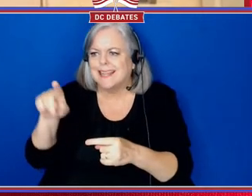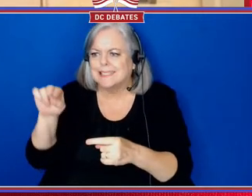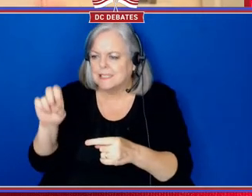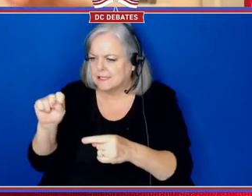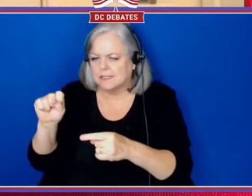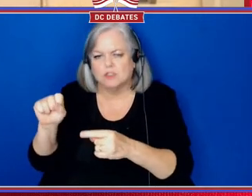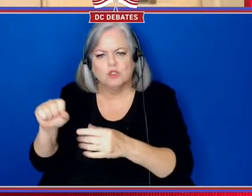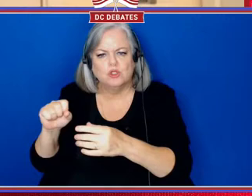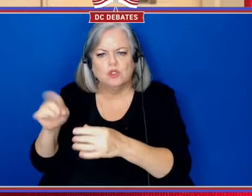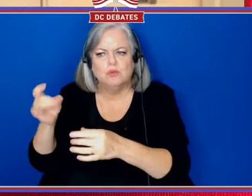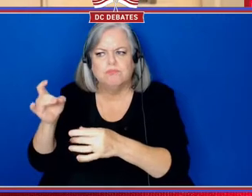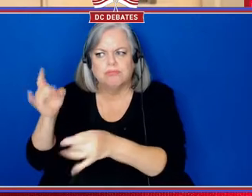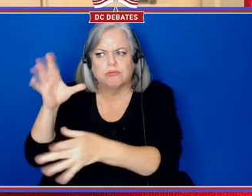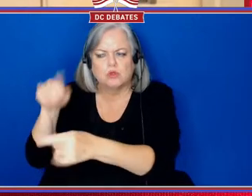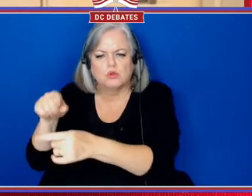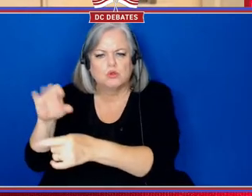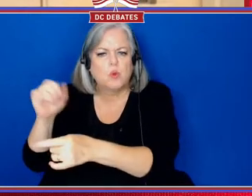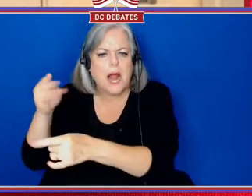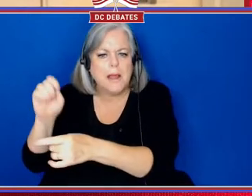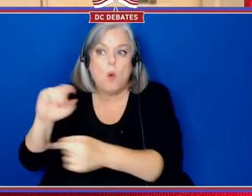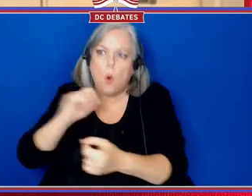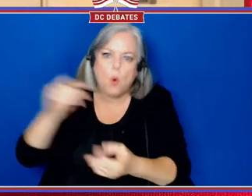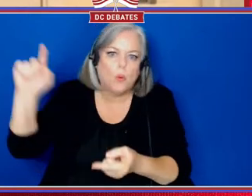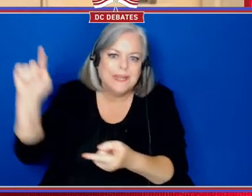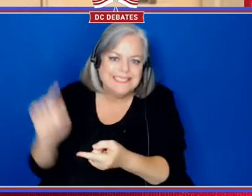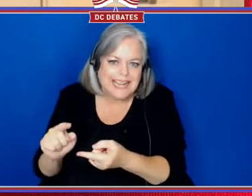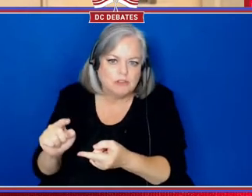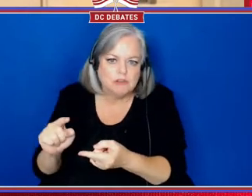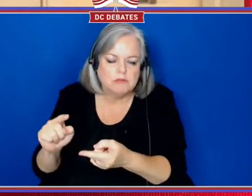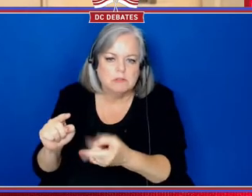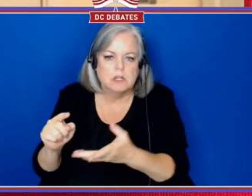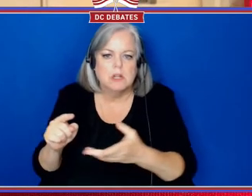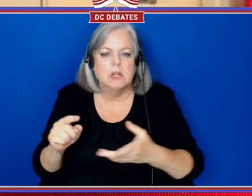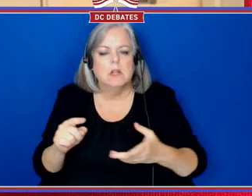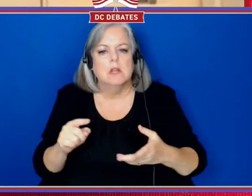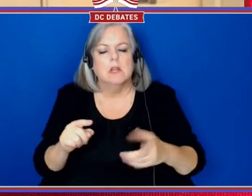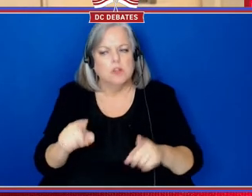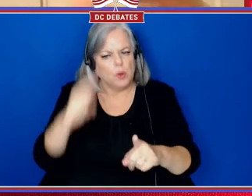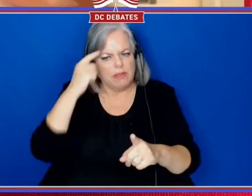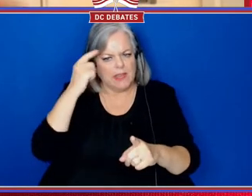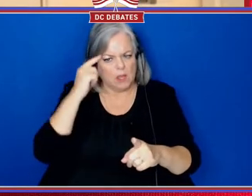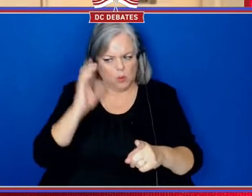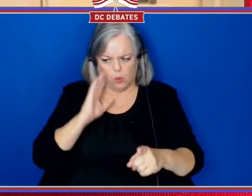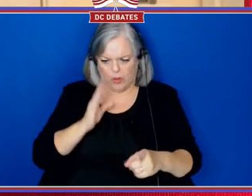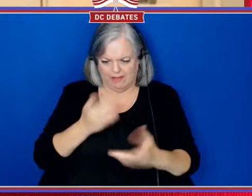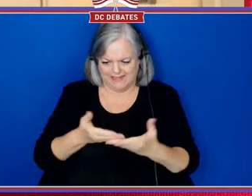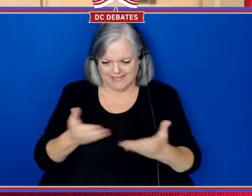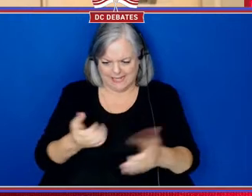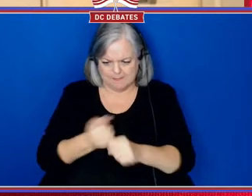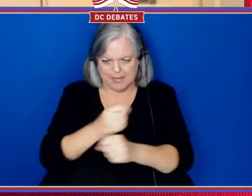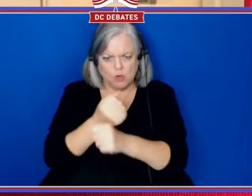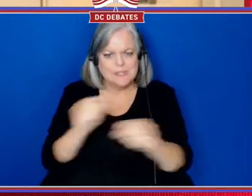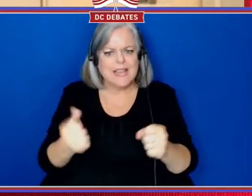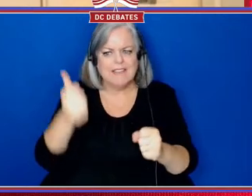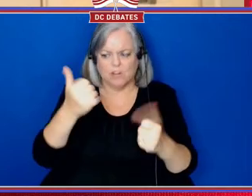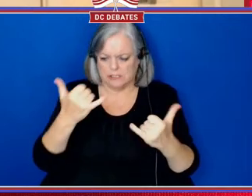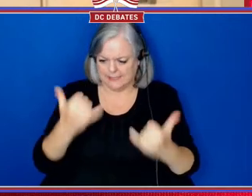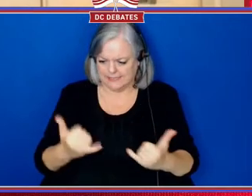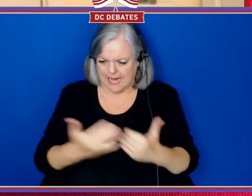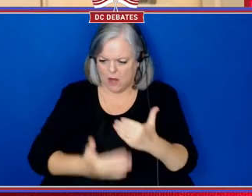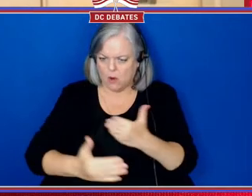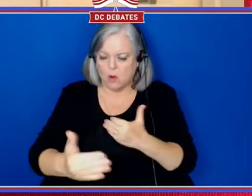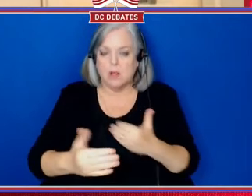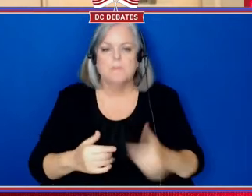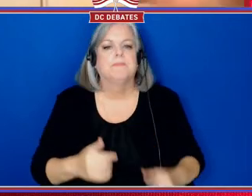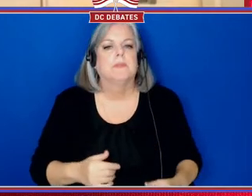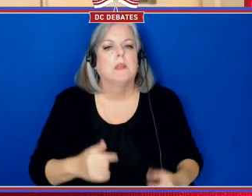ask yourself, will these things make you safer in the here and now? We can focus, and I will as mayor, focus on a root